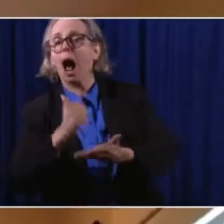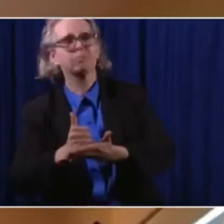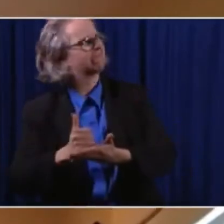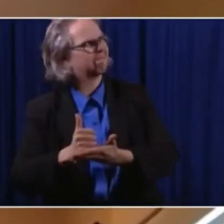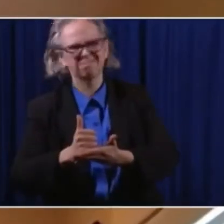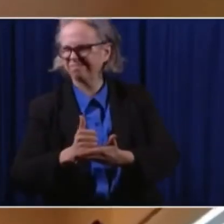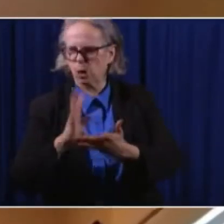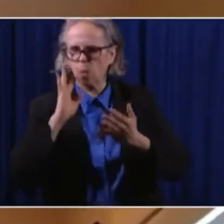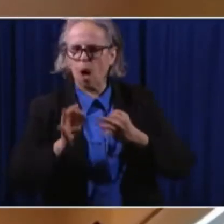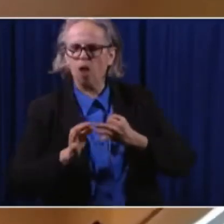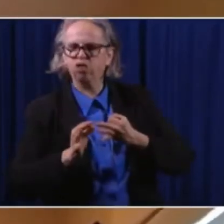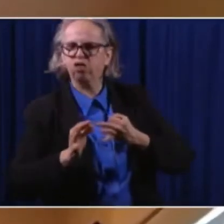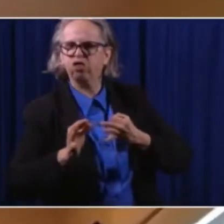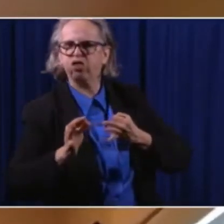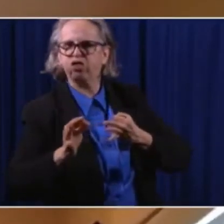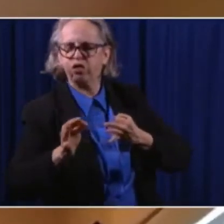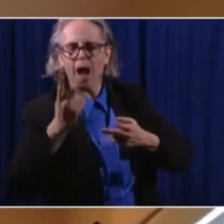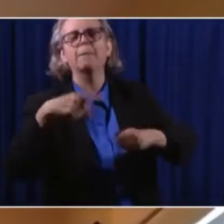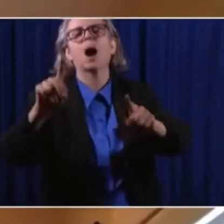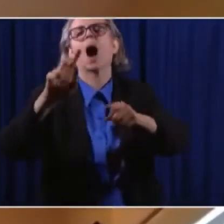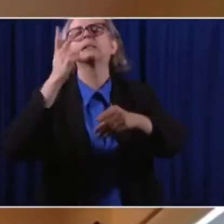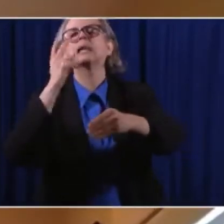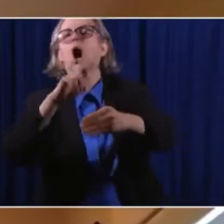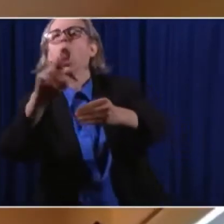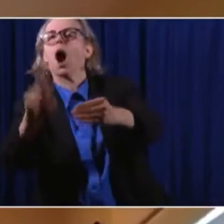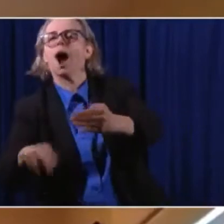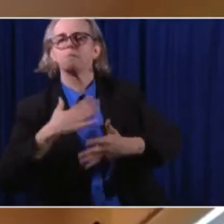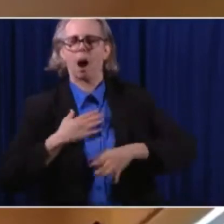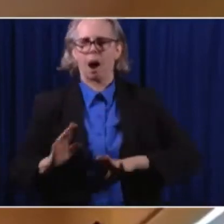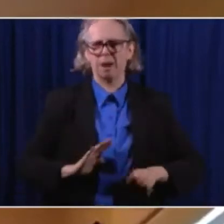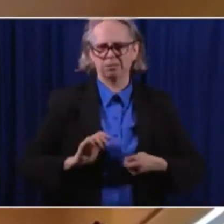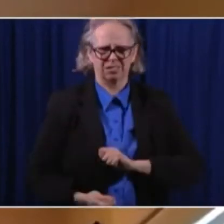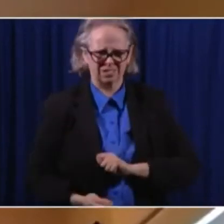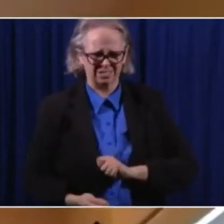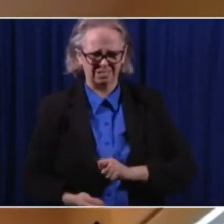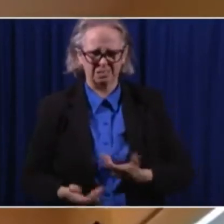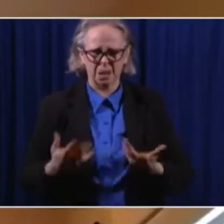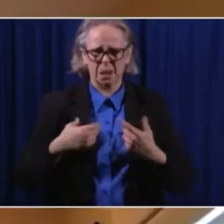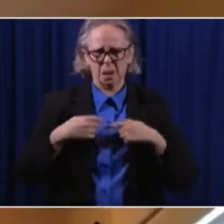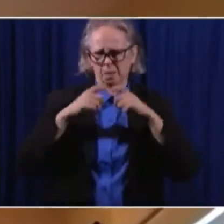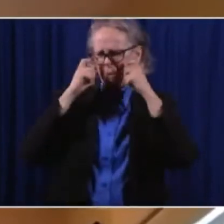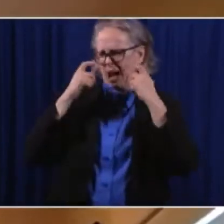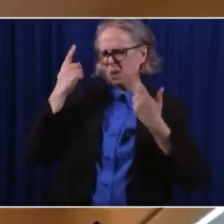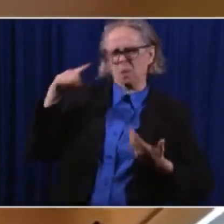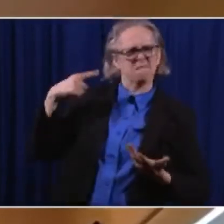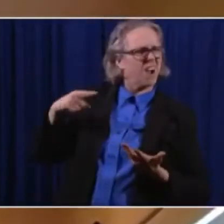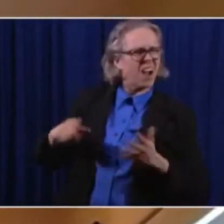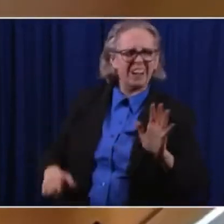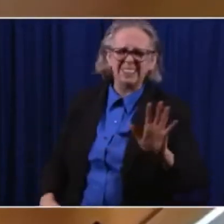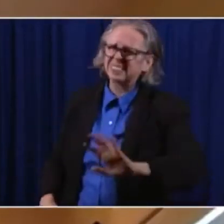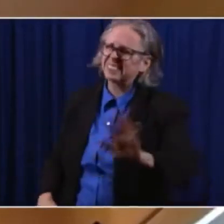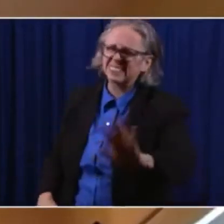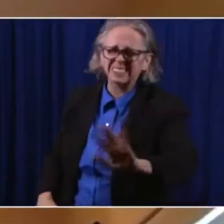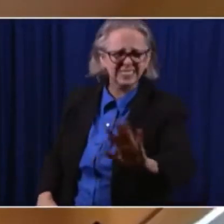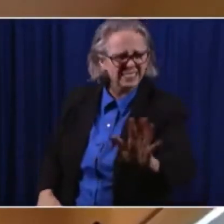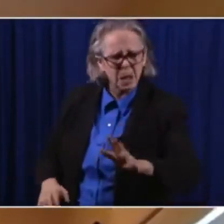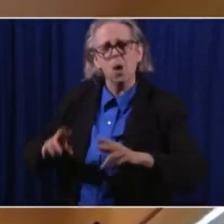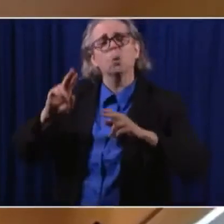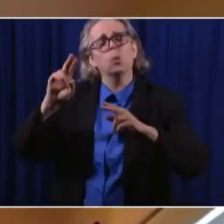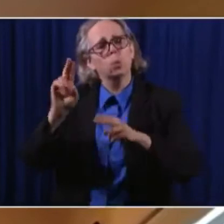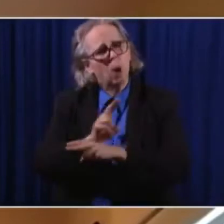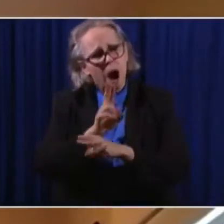don't believe in masks, please wear one. Keep your distance from other people